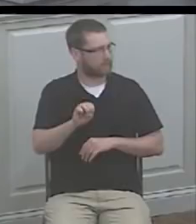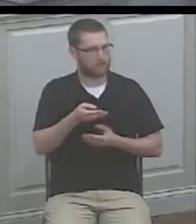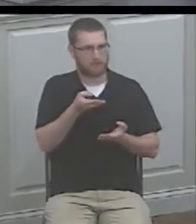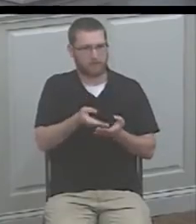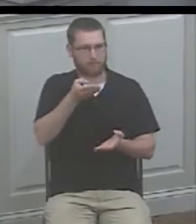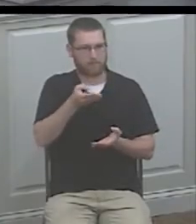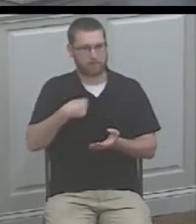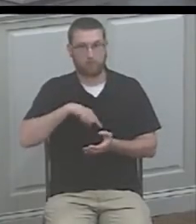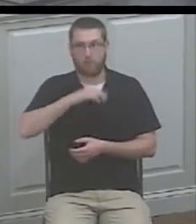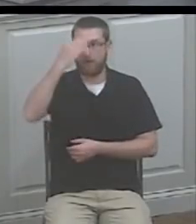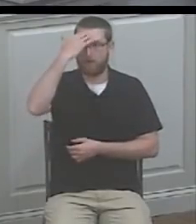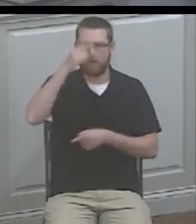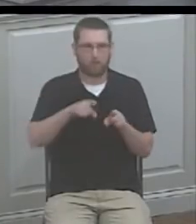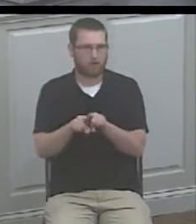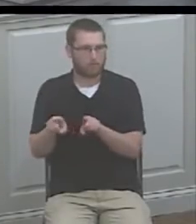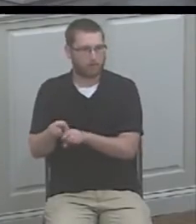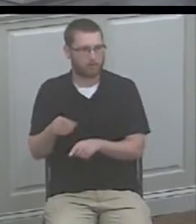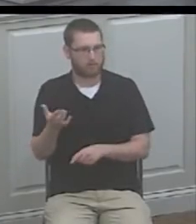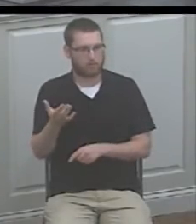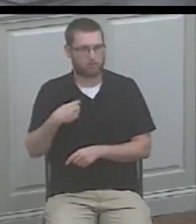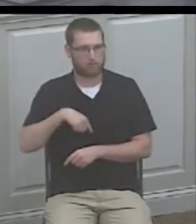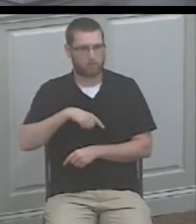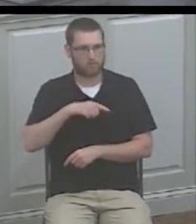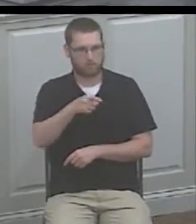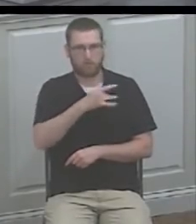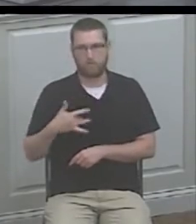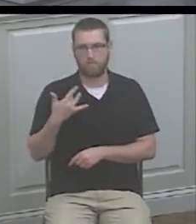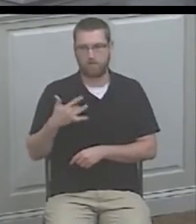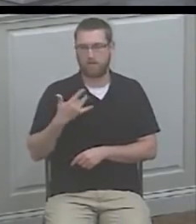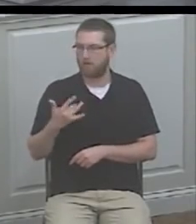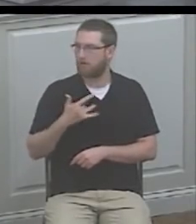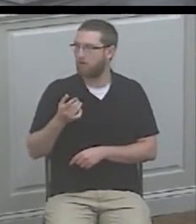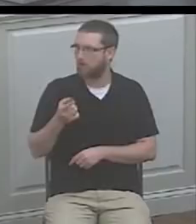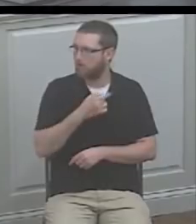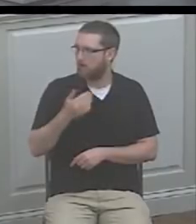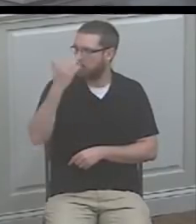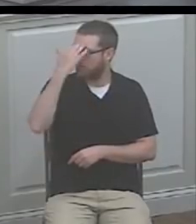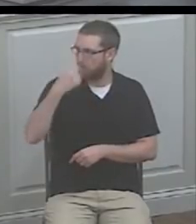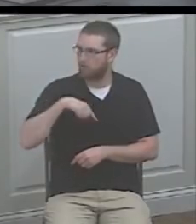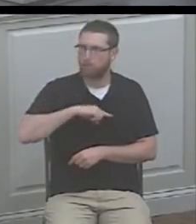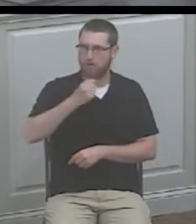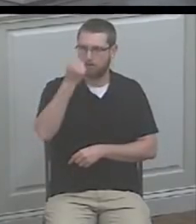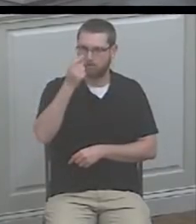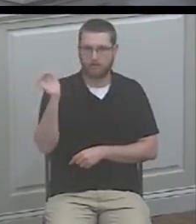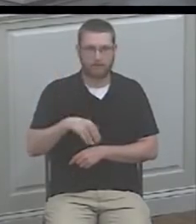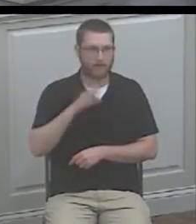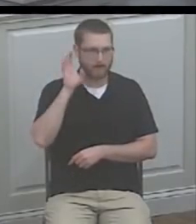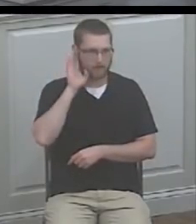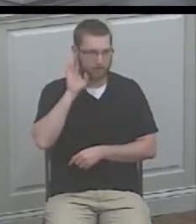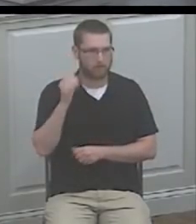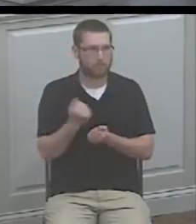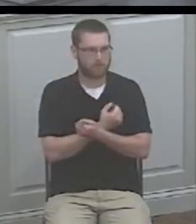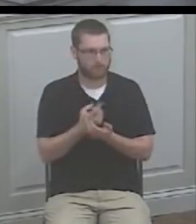by what we know, but as evidenced by what you feel and you know. And we understand that. We hear that loud and